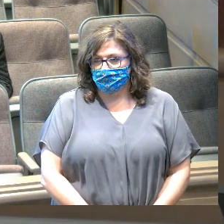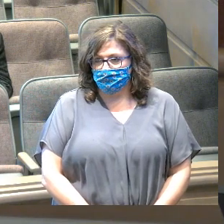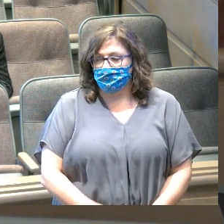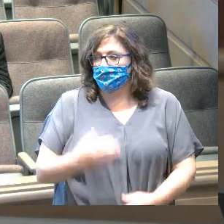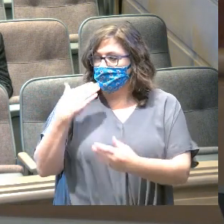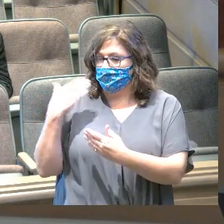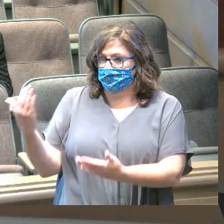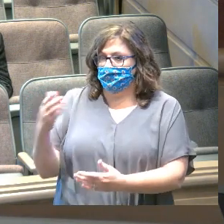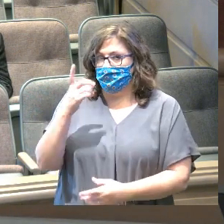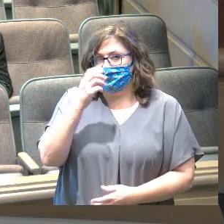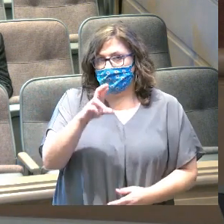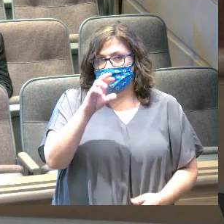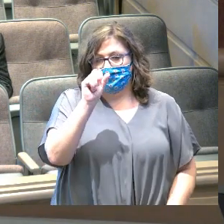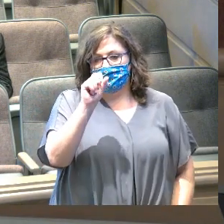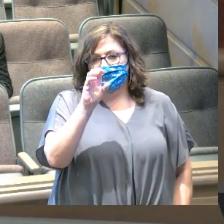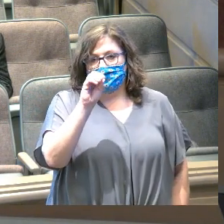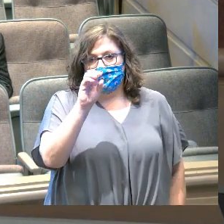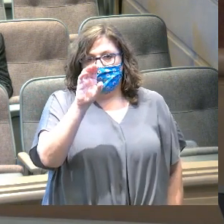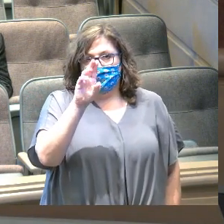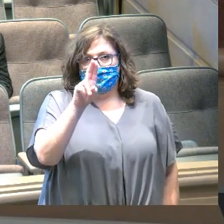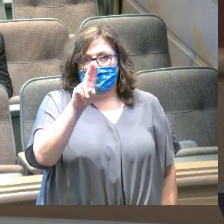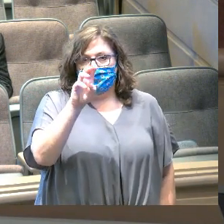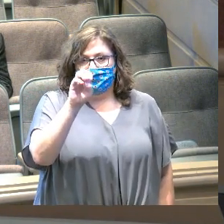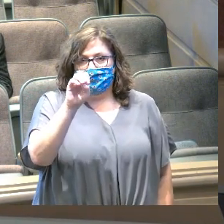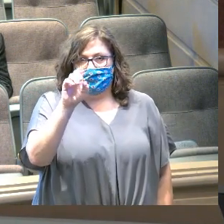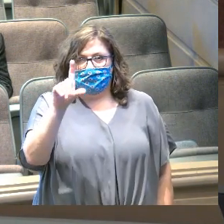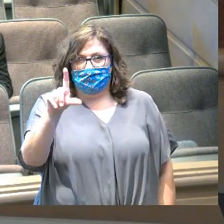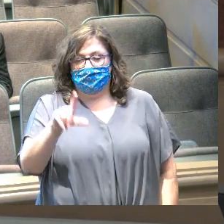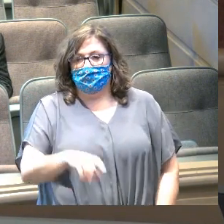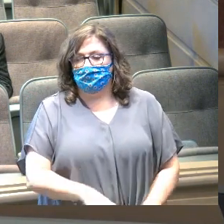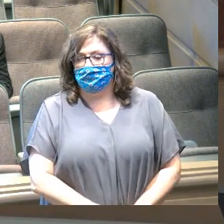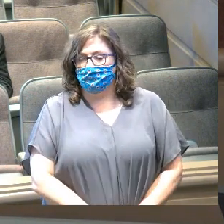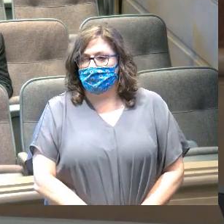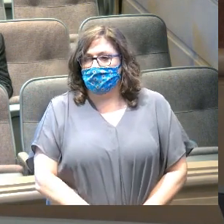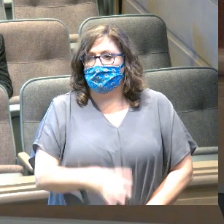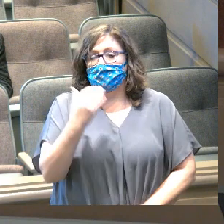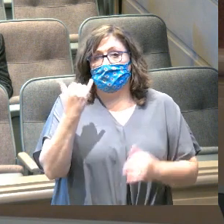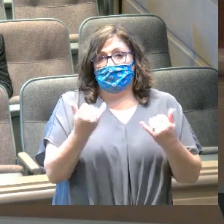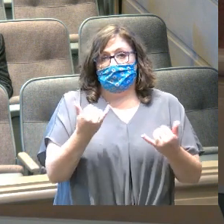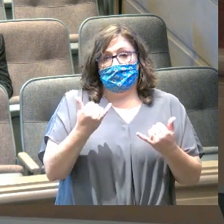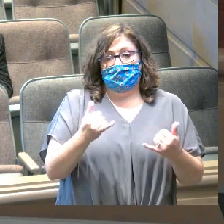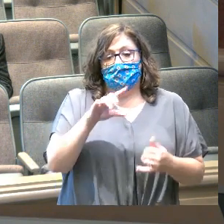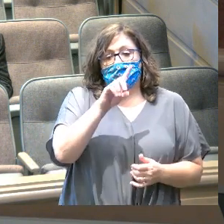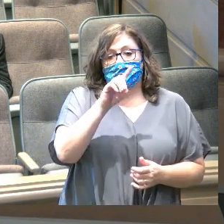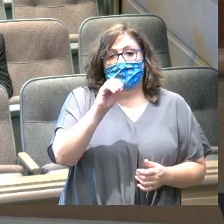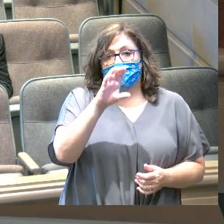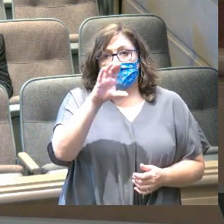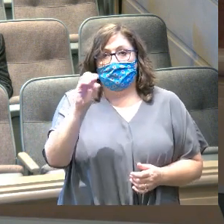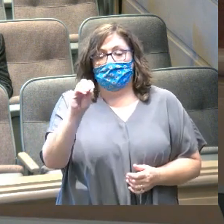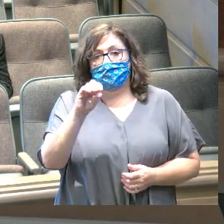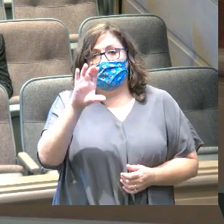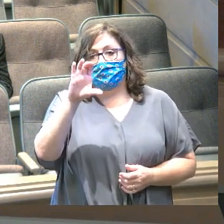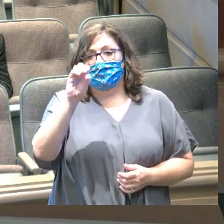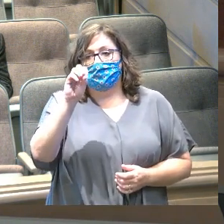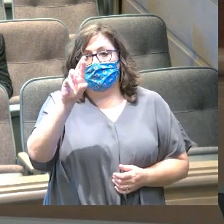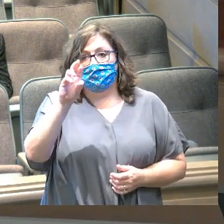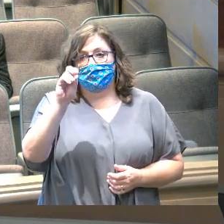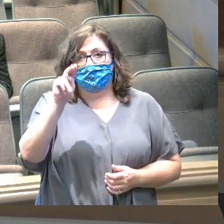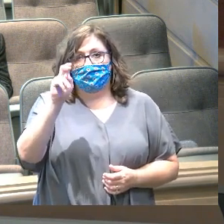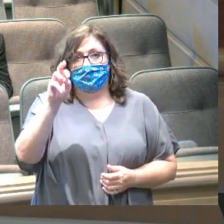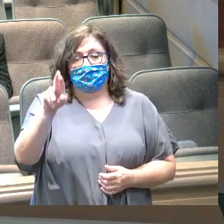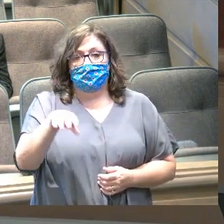Again, thank you, Dr. Sewell. We will now have an update from Dougherty County Coroner, Mr. Michael Fowler.